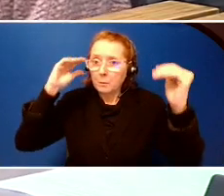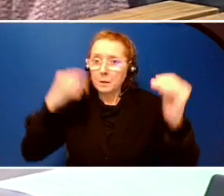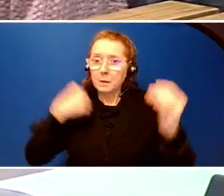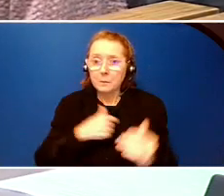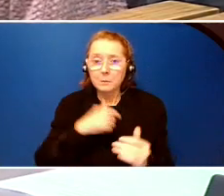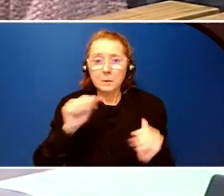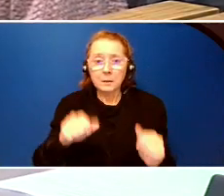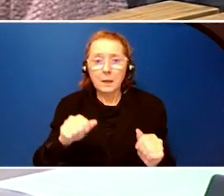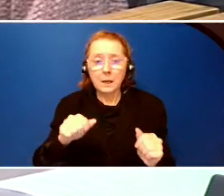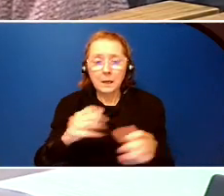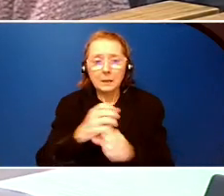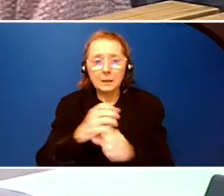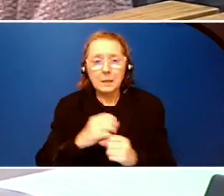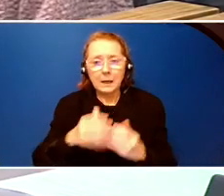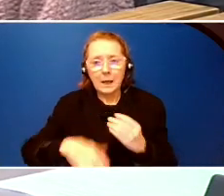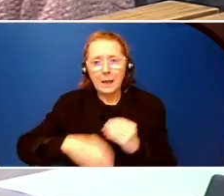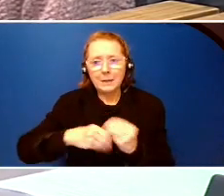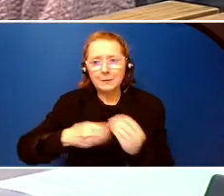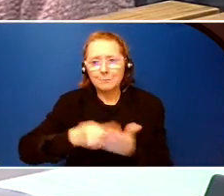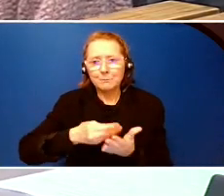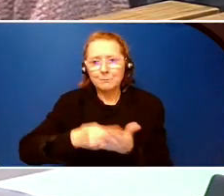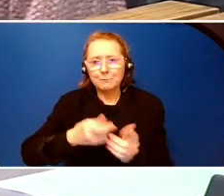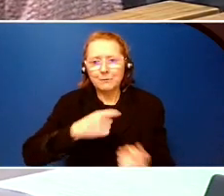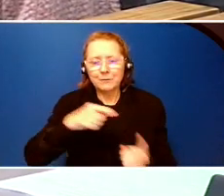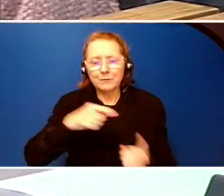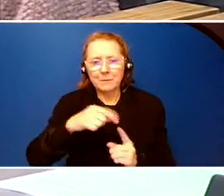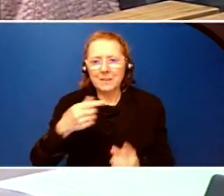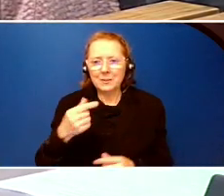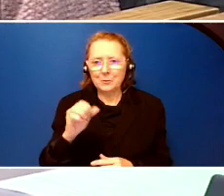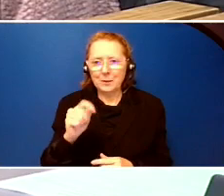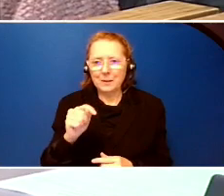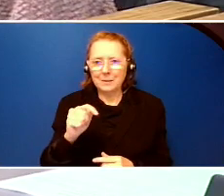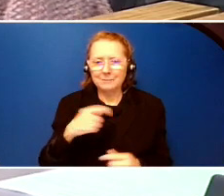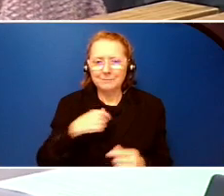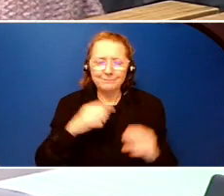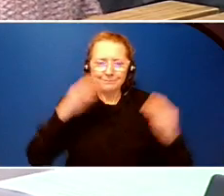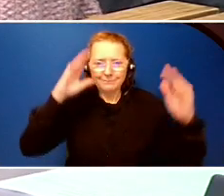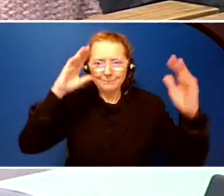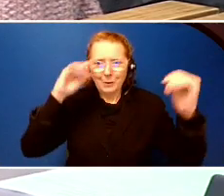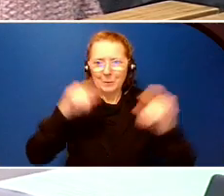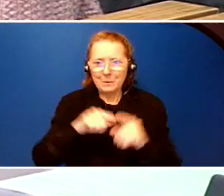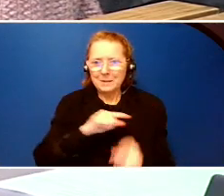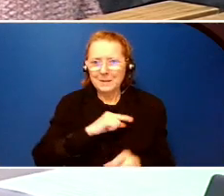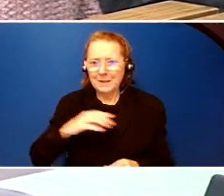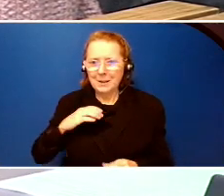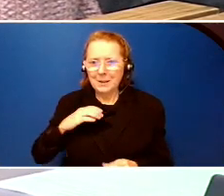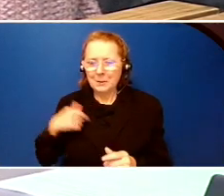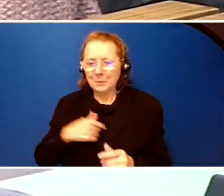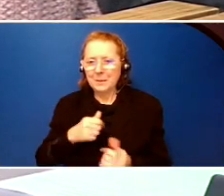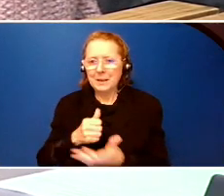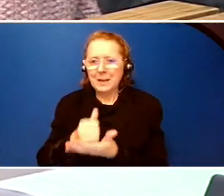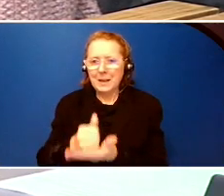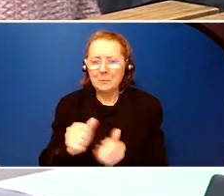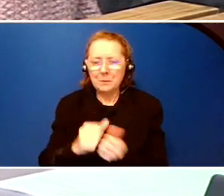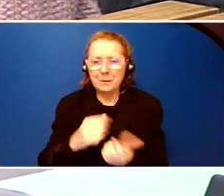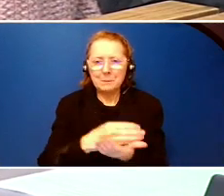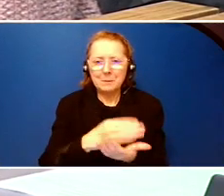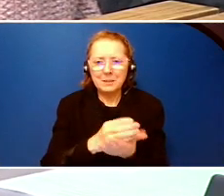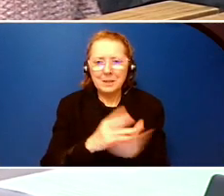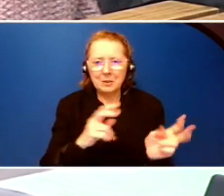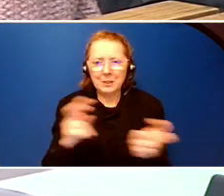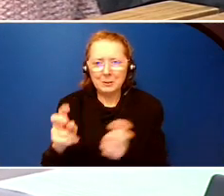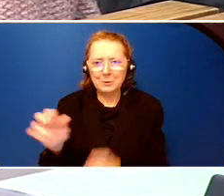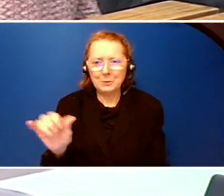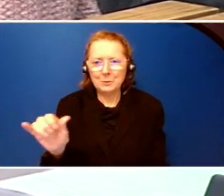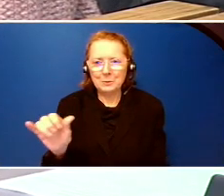some extra funding from these grants, and I'm hopeful as a council that we can help with our budgetary issues overall when